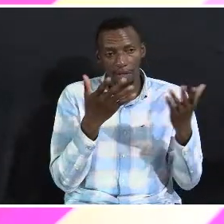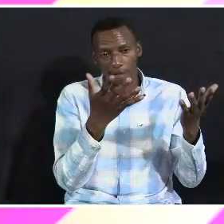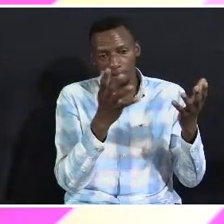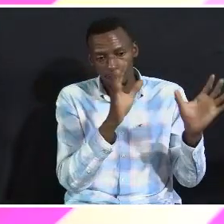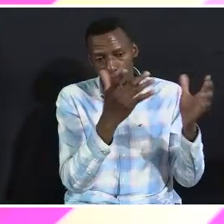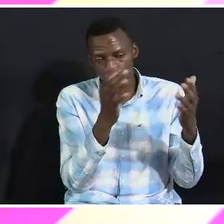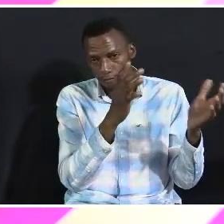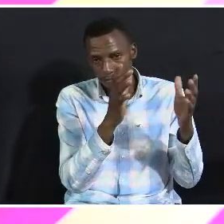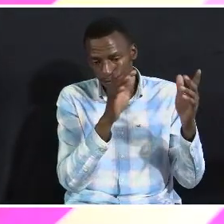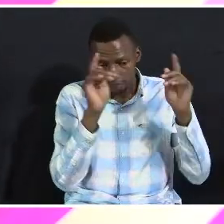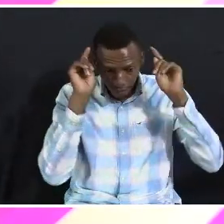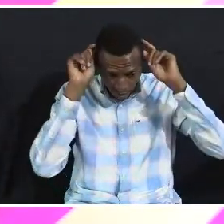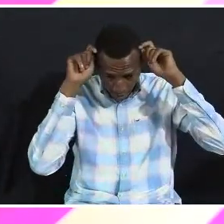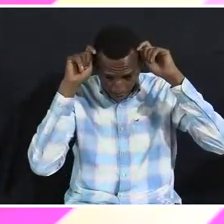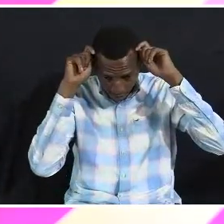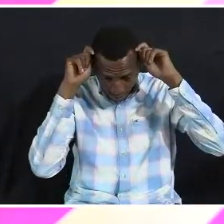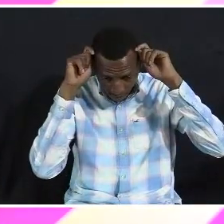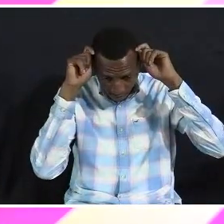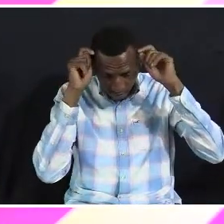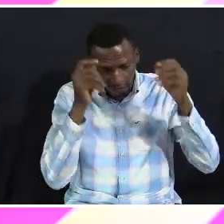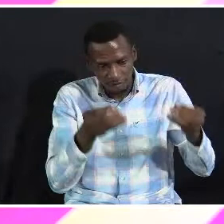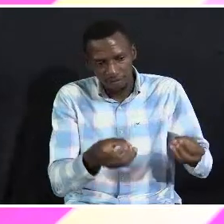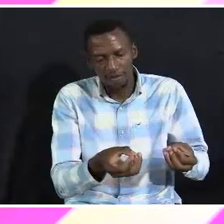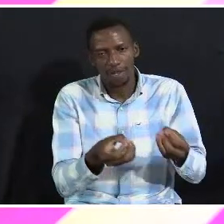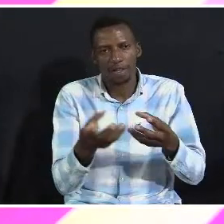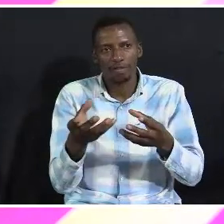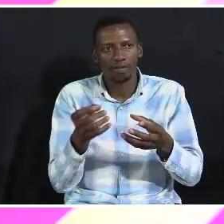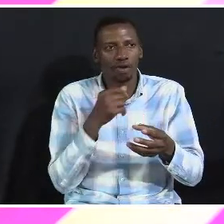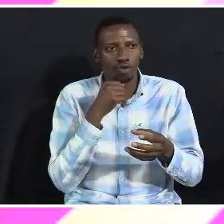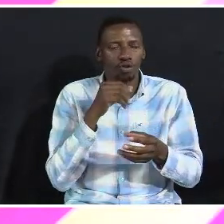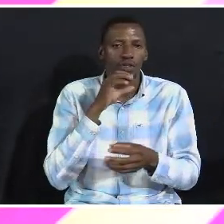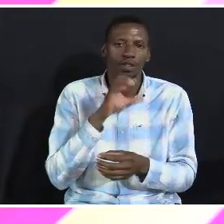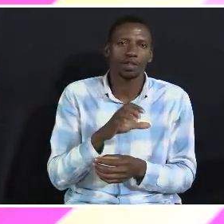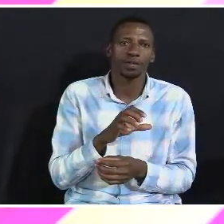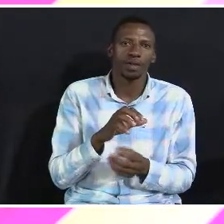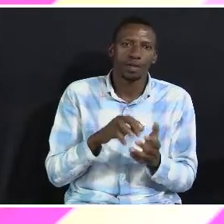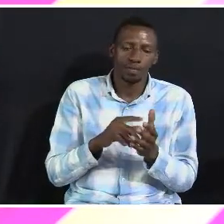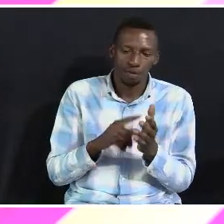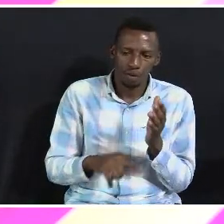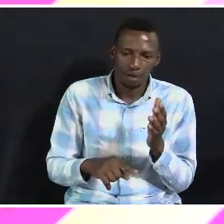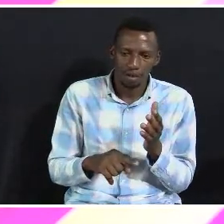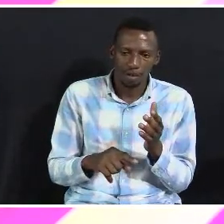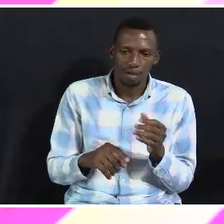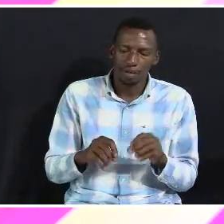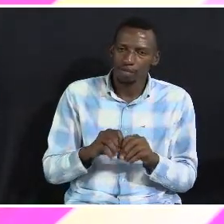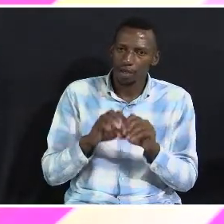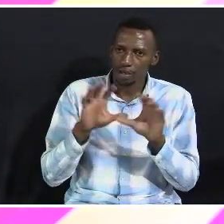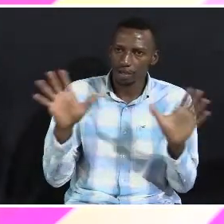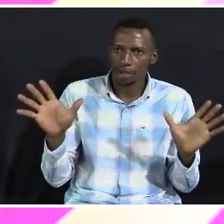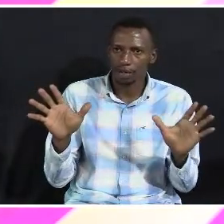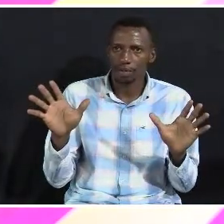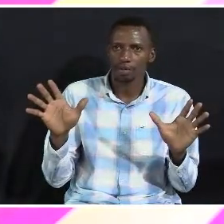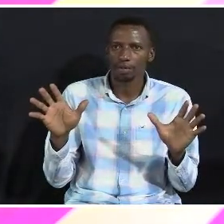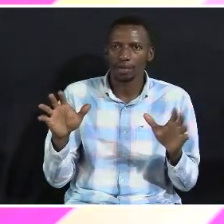and offers it instead of the son, a clear reverence to substitutionary sacrifice.